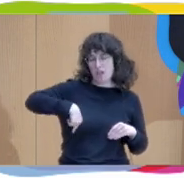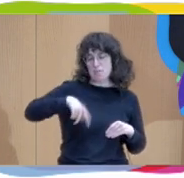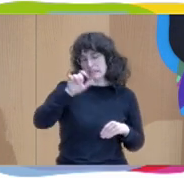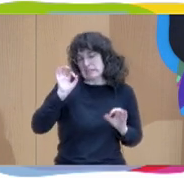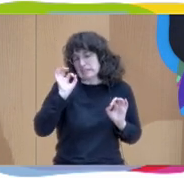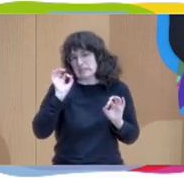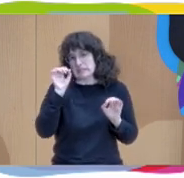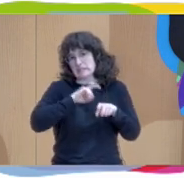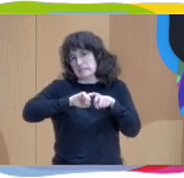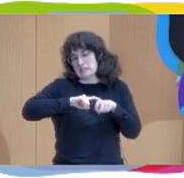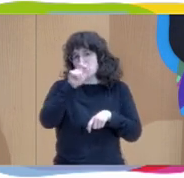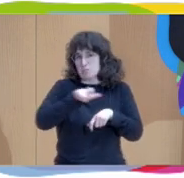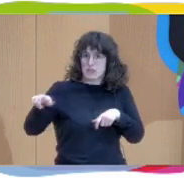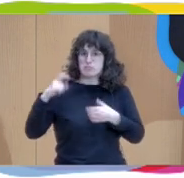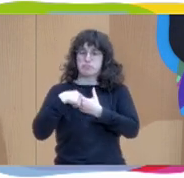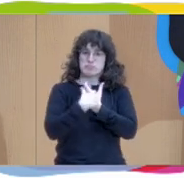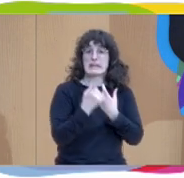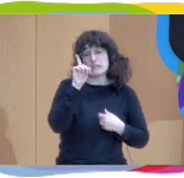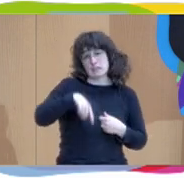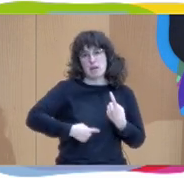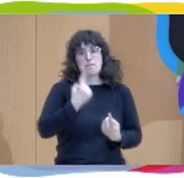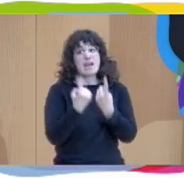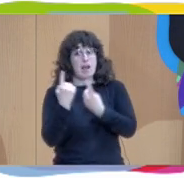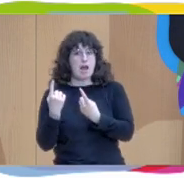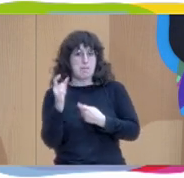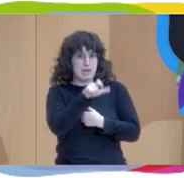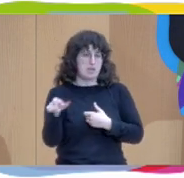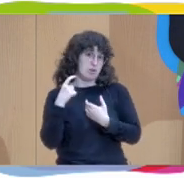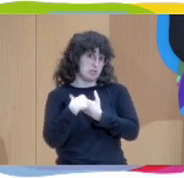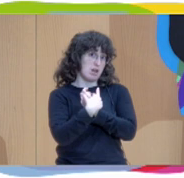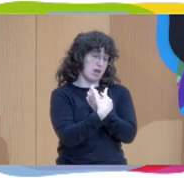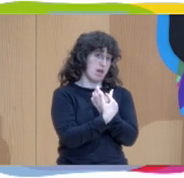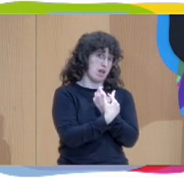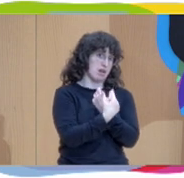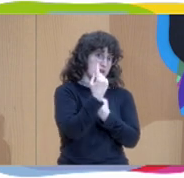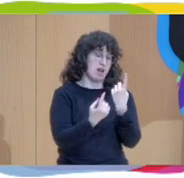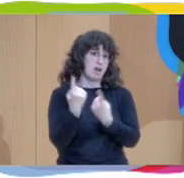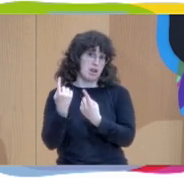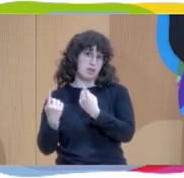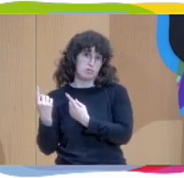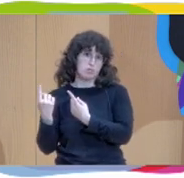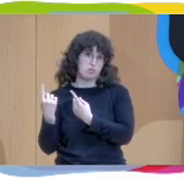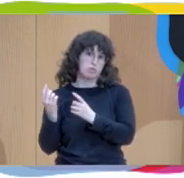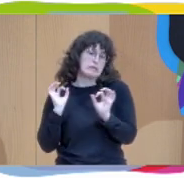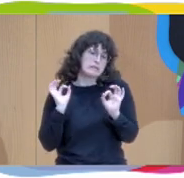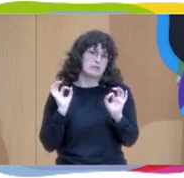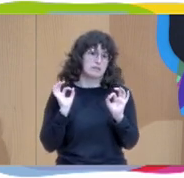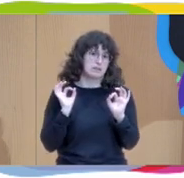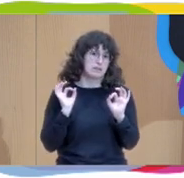also some of their participants were working as a director on those kind of